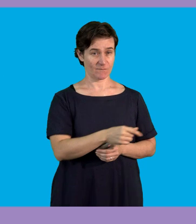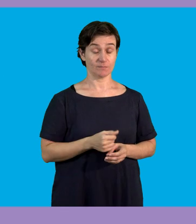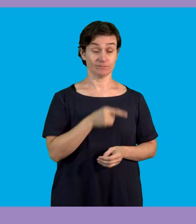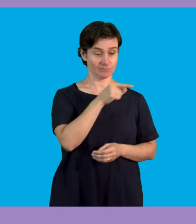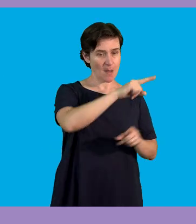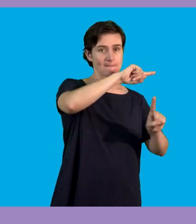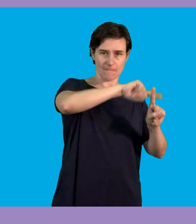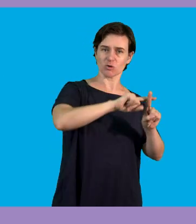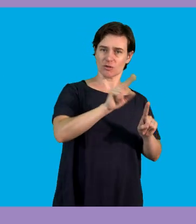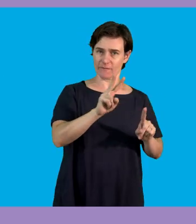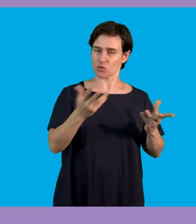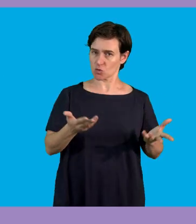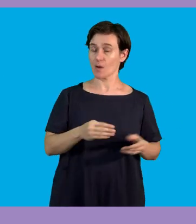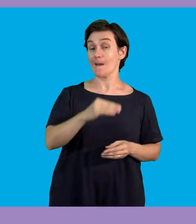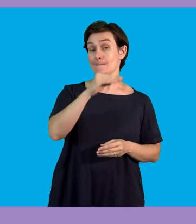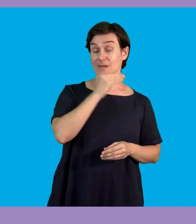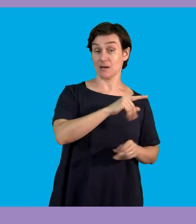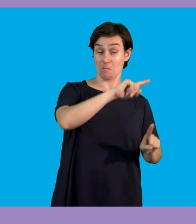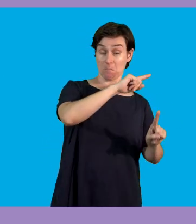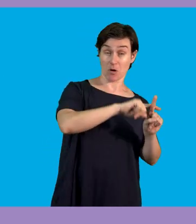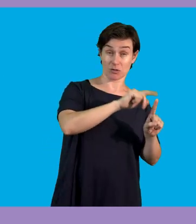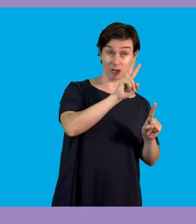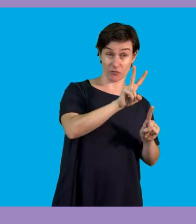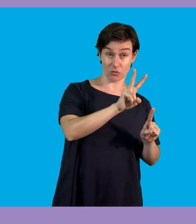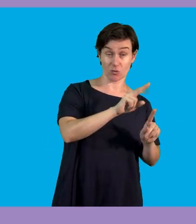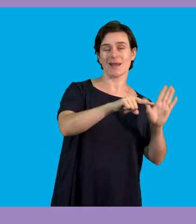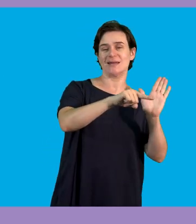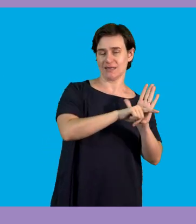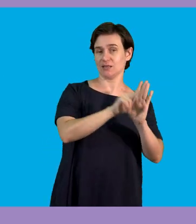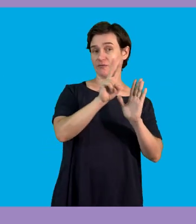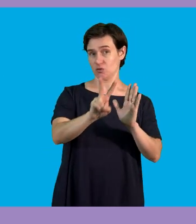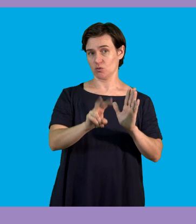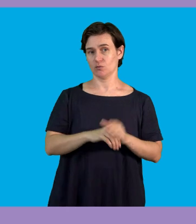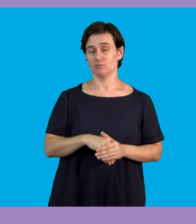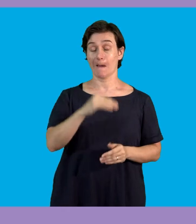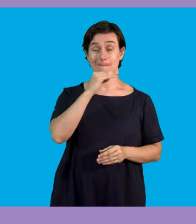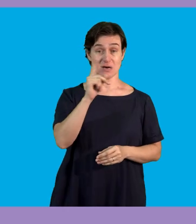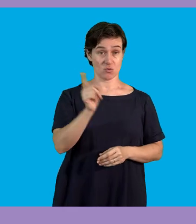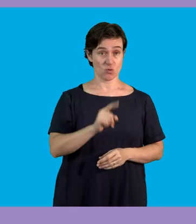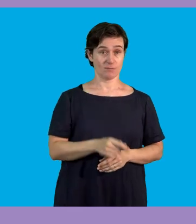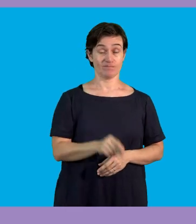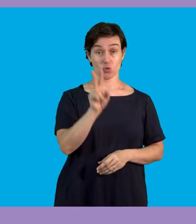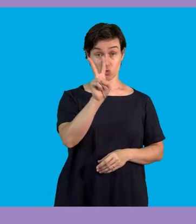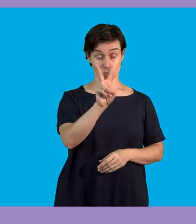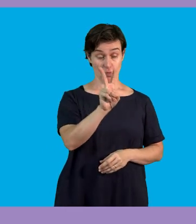Because it is a positive 2, we need to then add a negative 2. So it will be 2